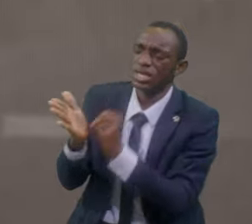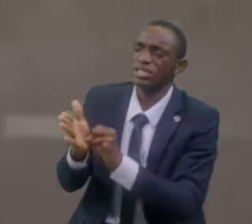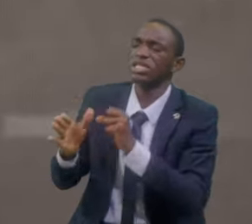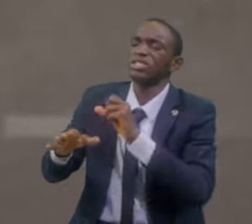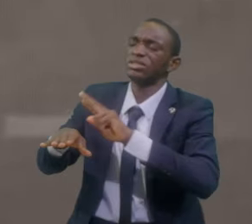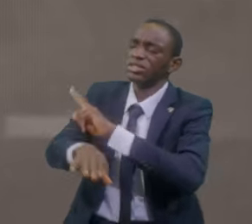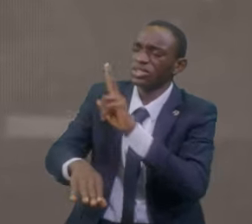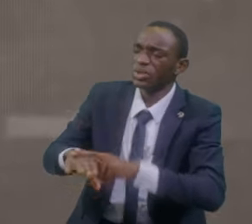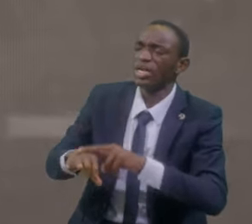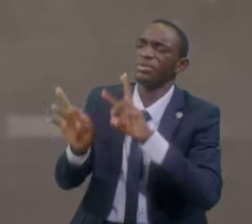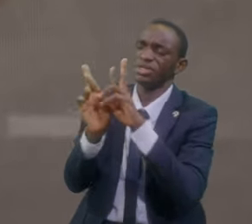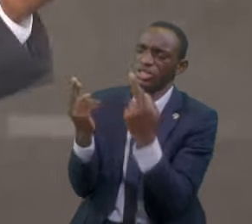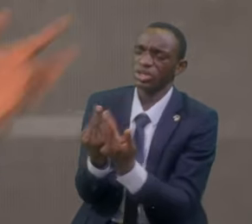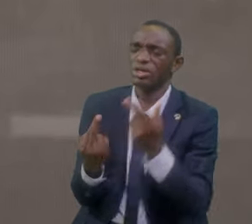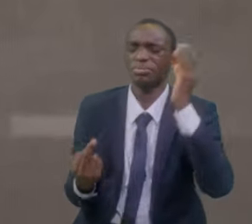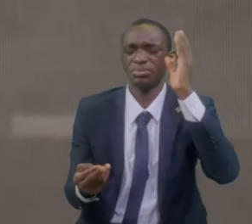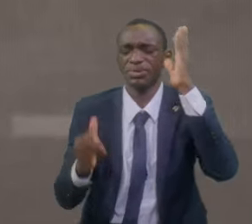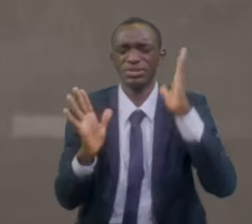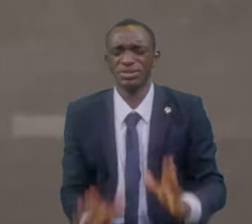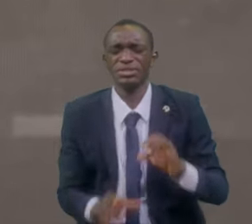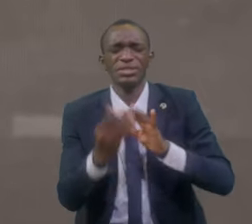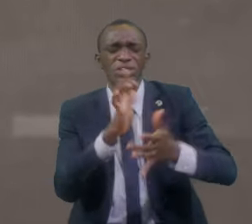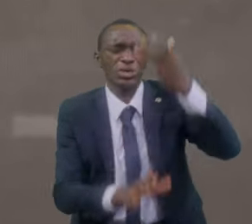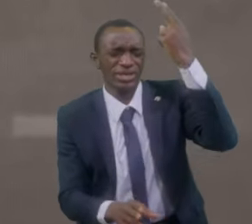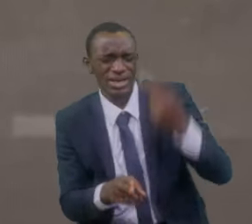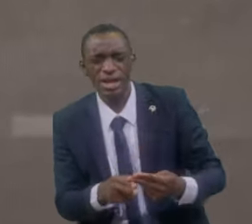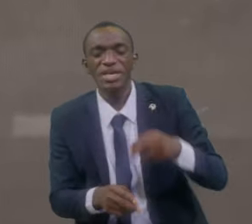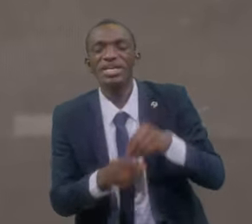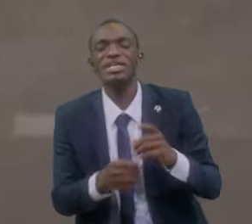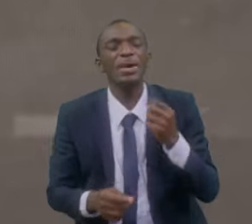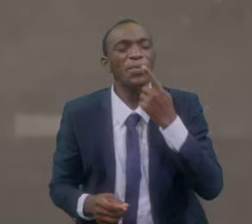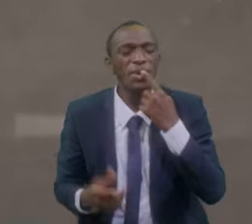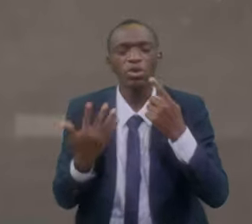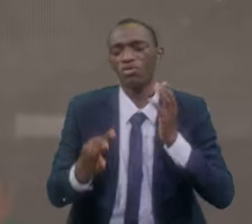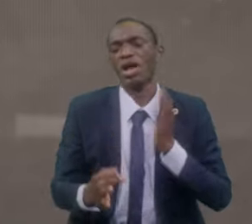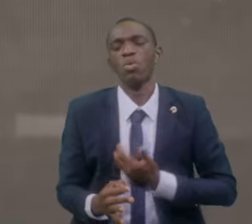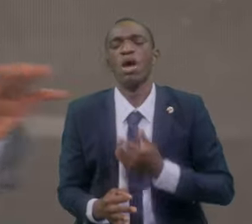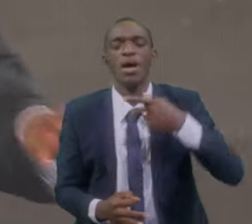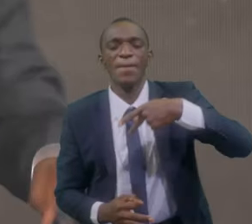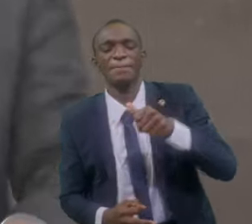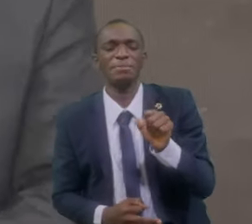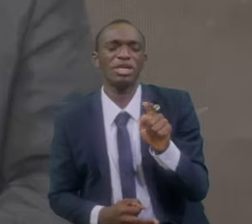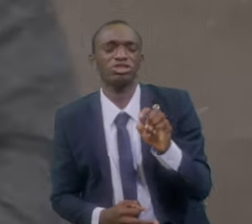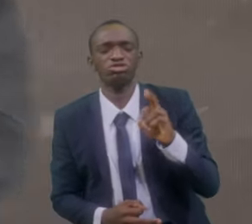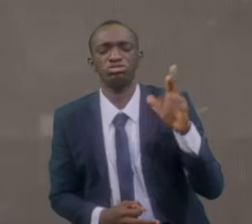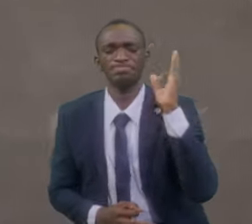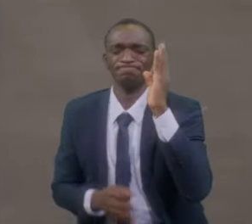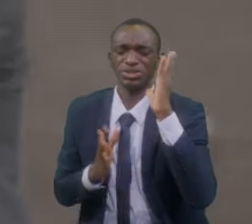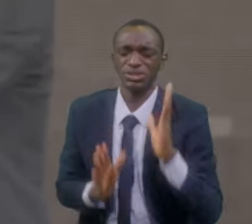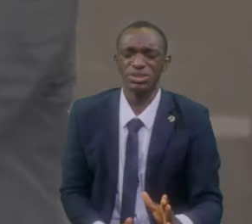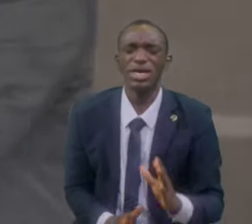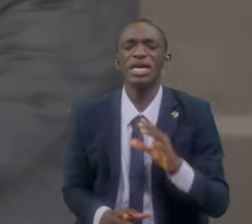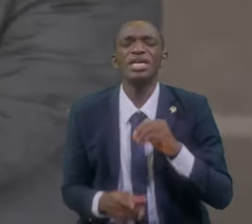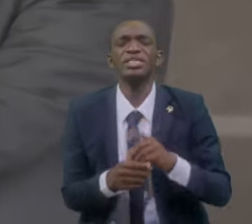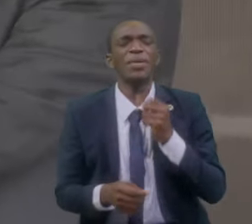region overseers, in the mouth of our pastors, district pastors, group pastors, in the mouth of our workers,